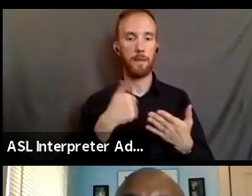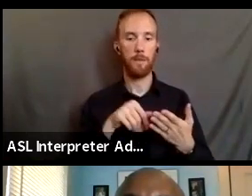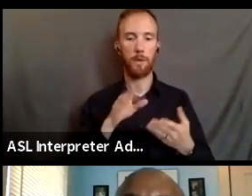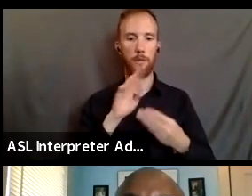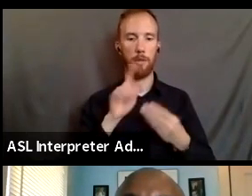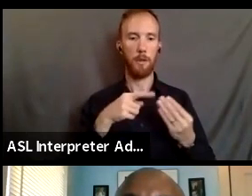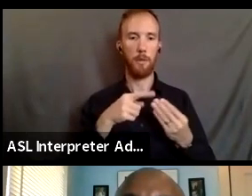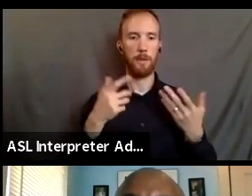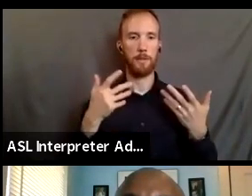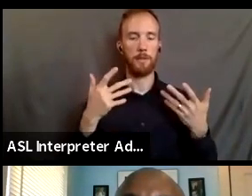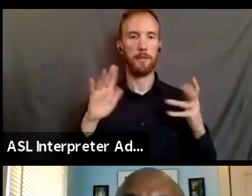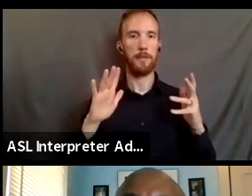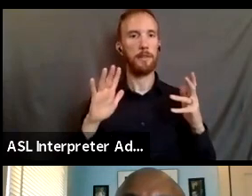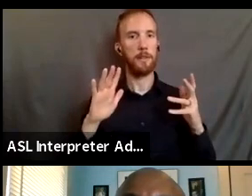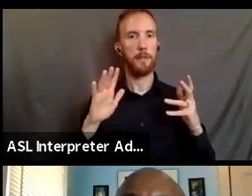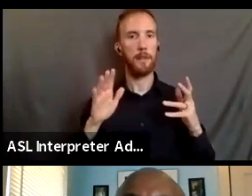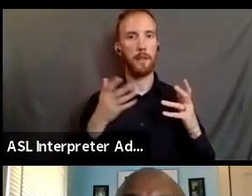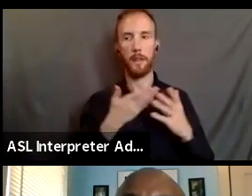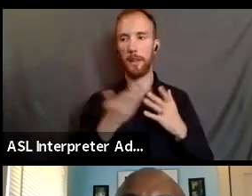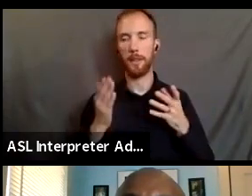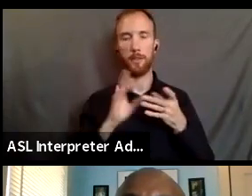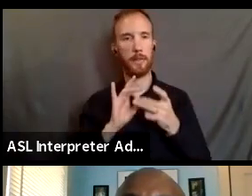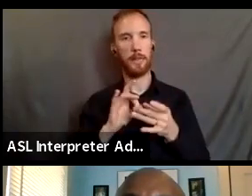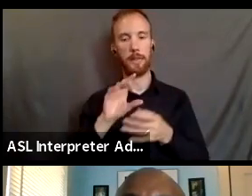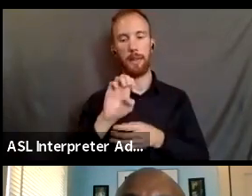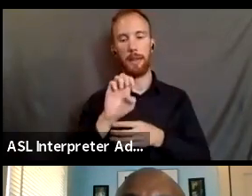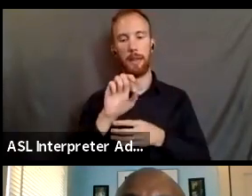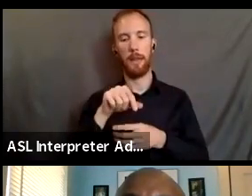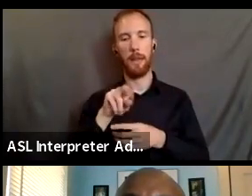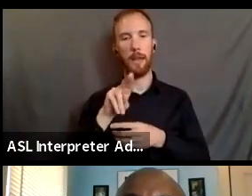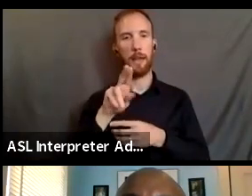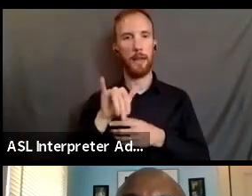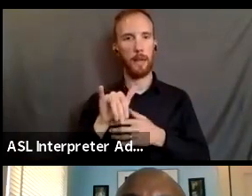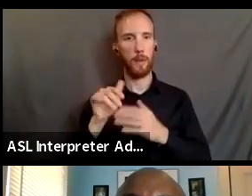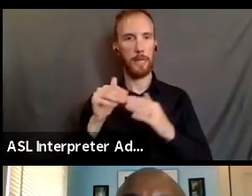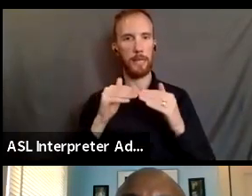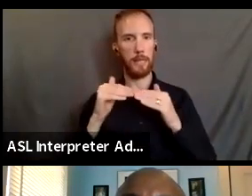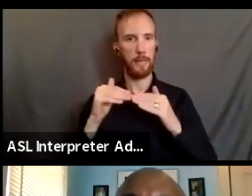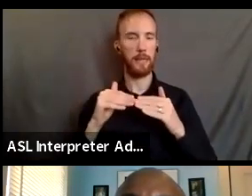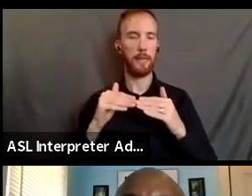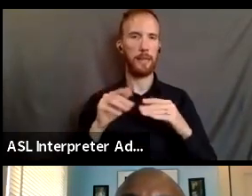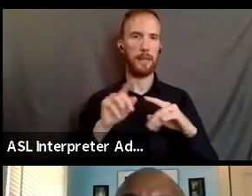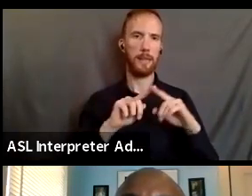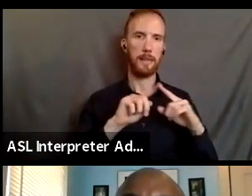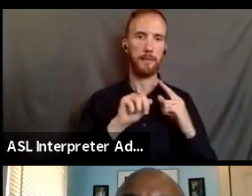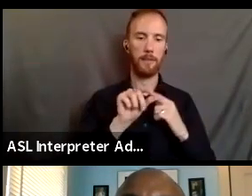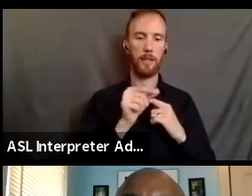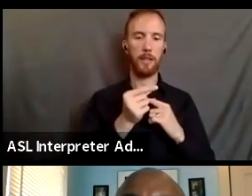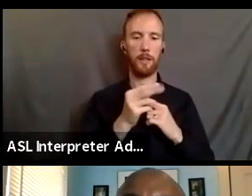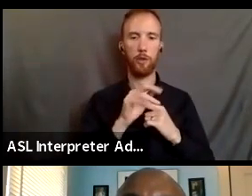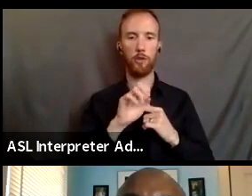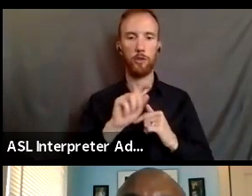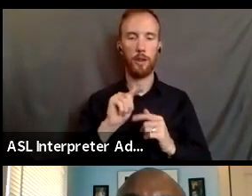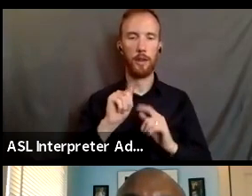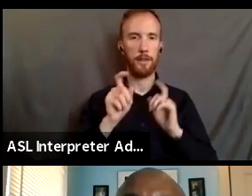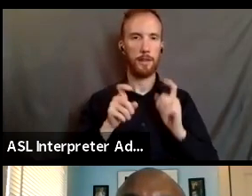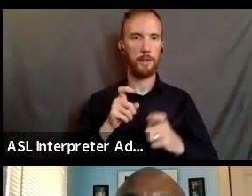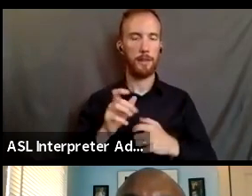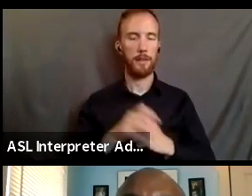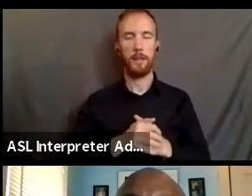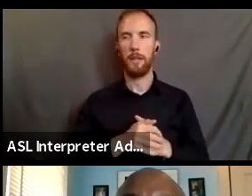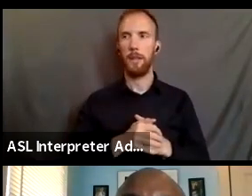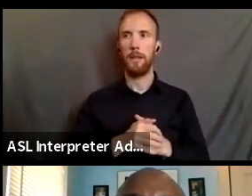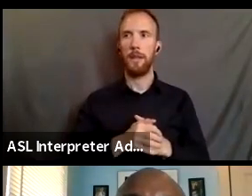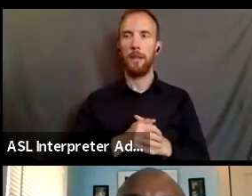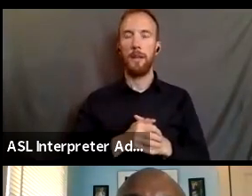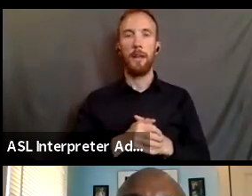uh in terms of equity in terms of the equity grants in terms of uh putting in the